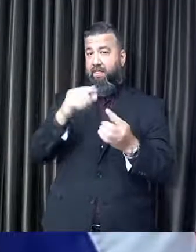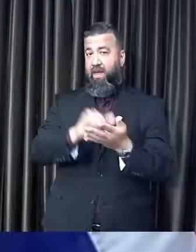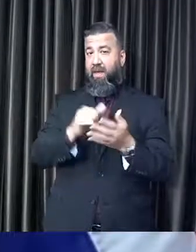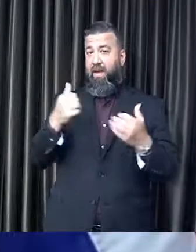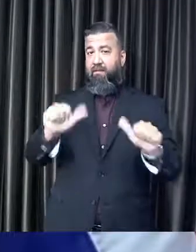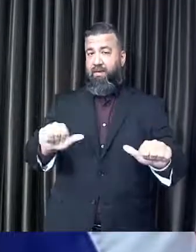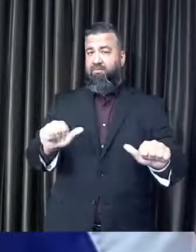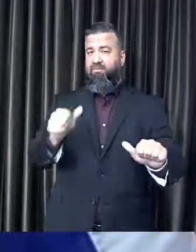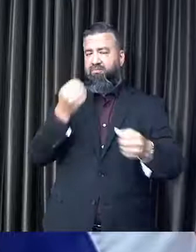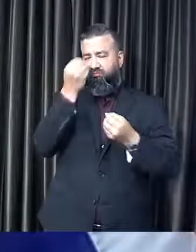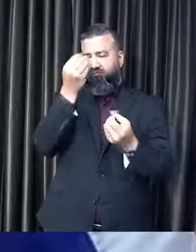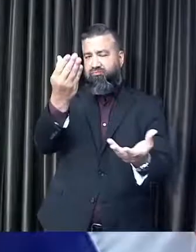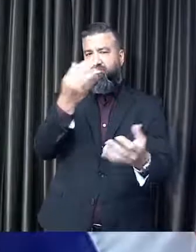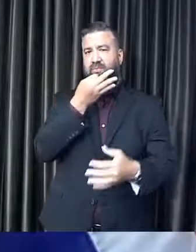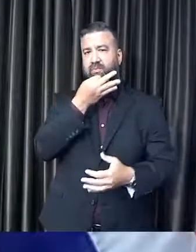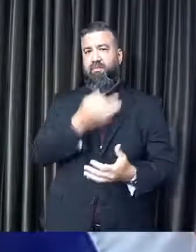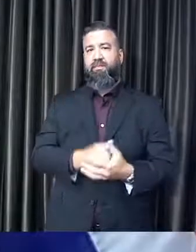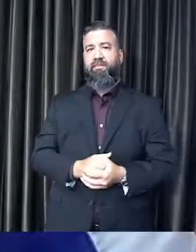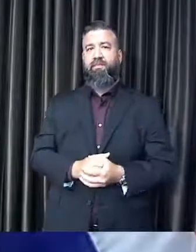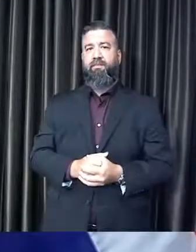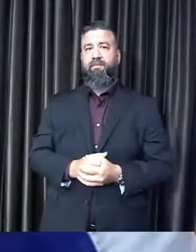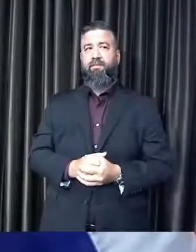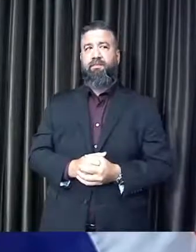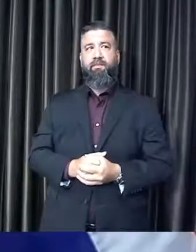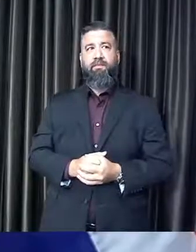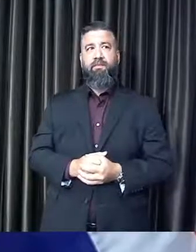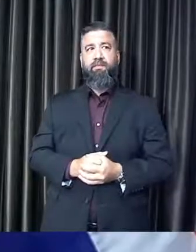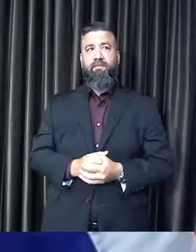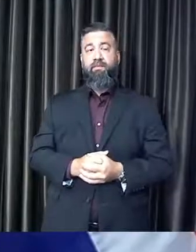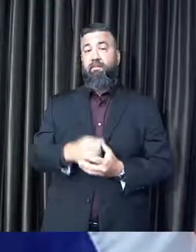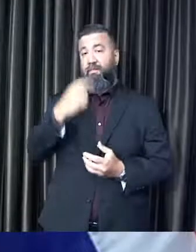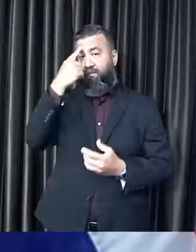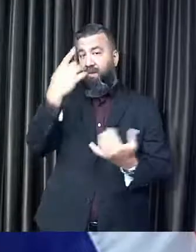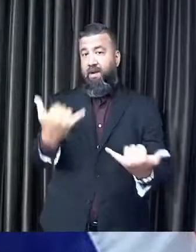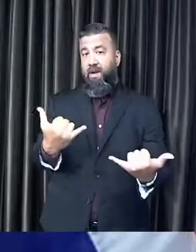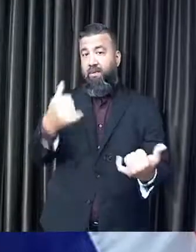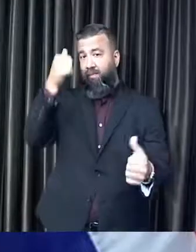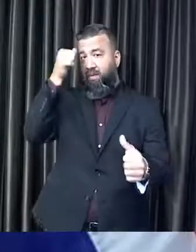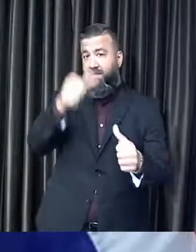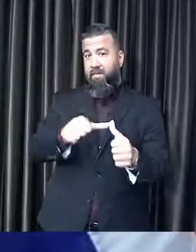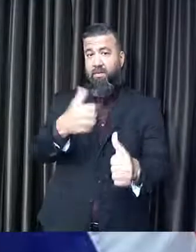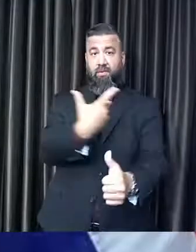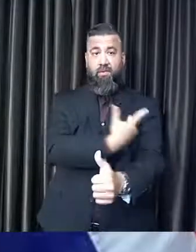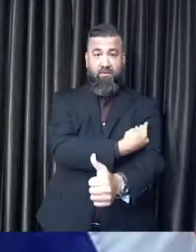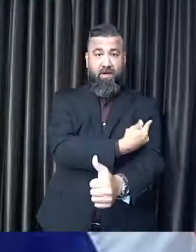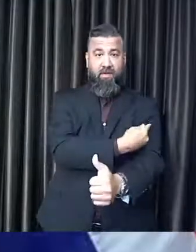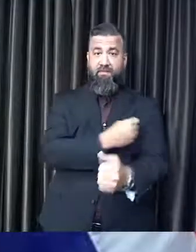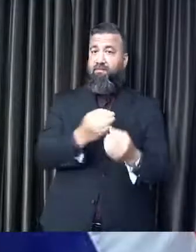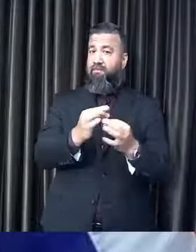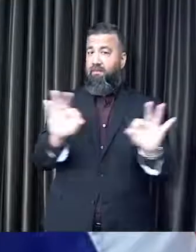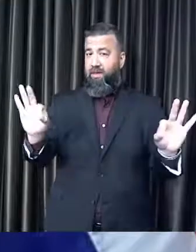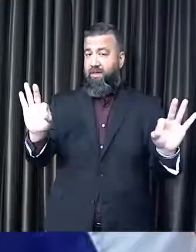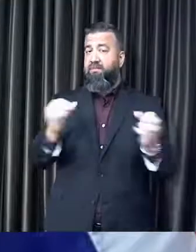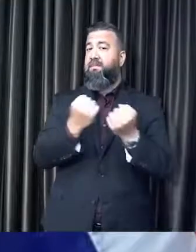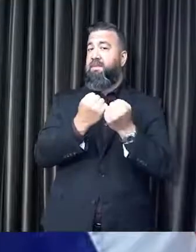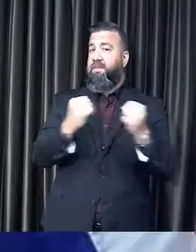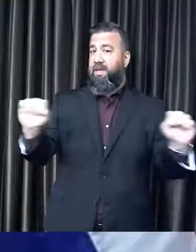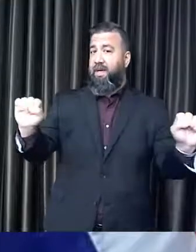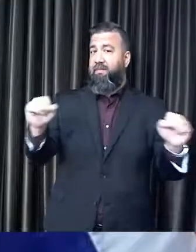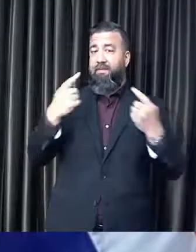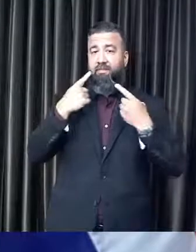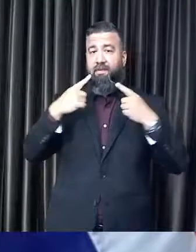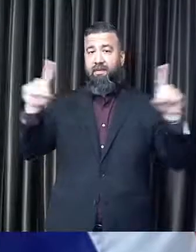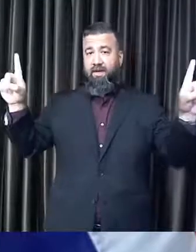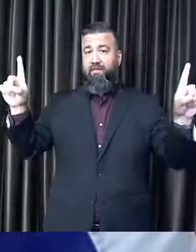released soon. For now, remember, COVID vaccines are free, safe, and very effective, even against the